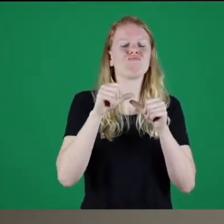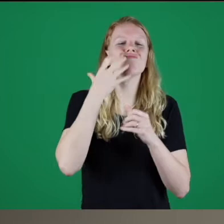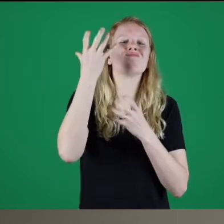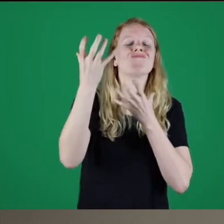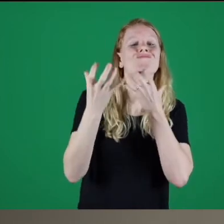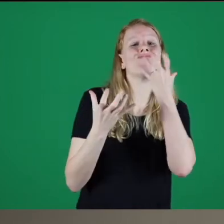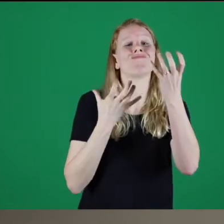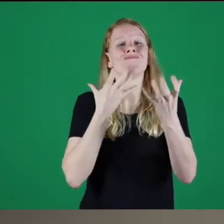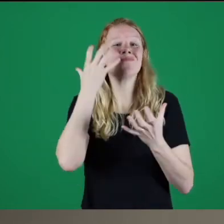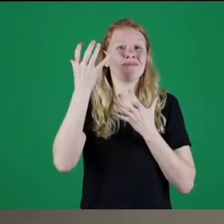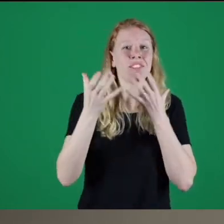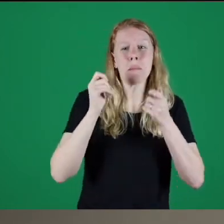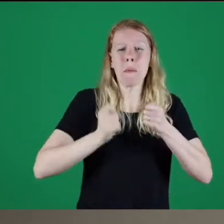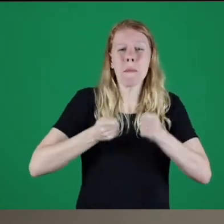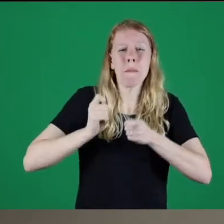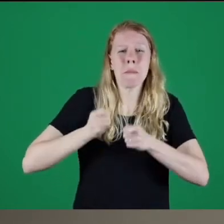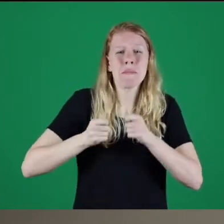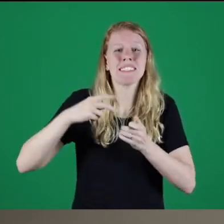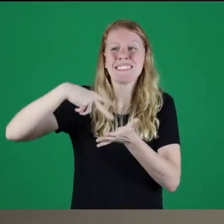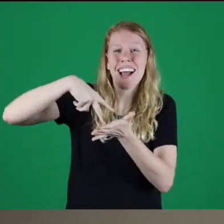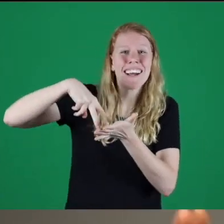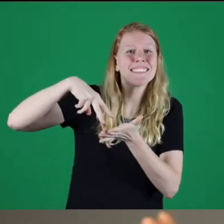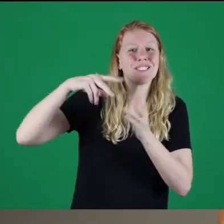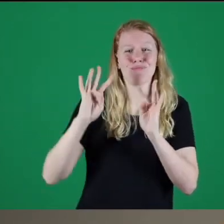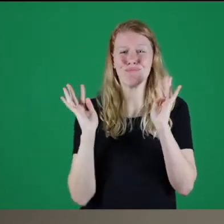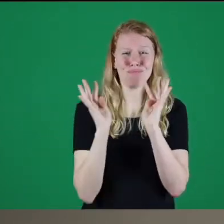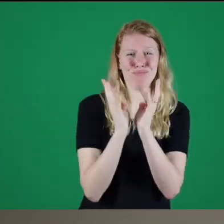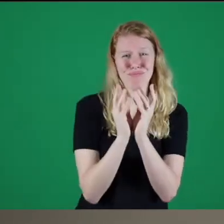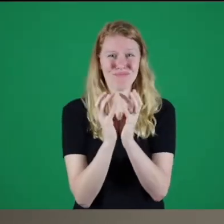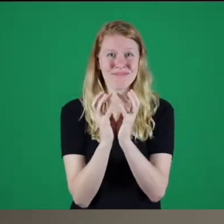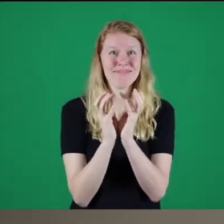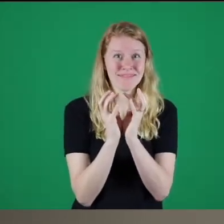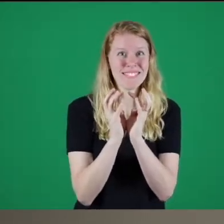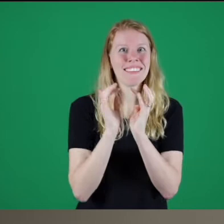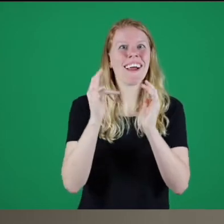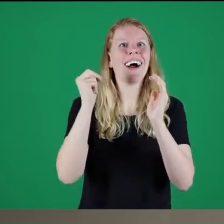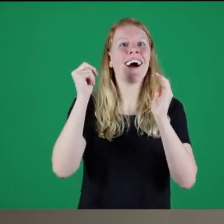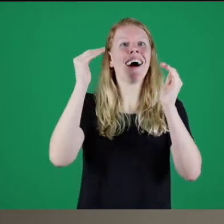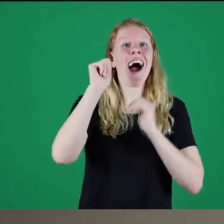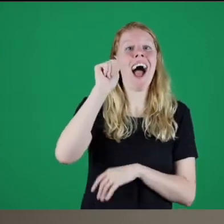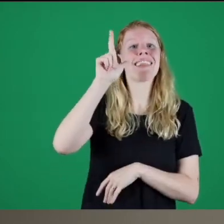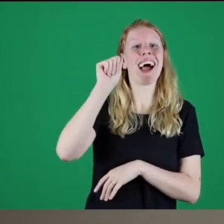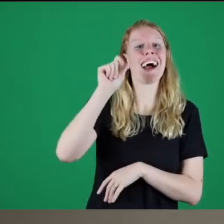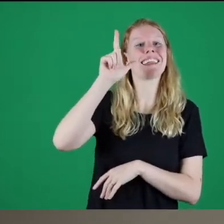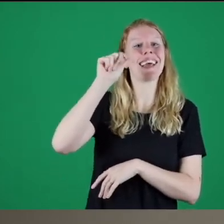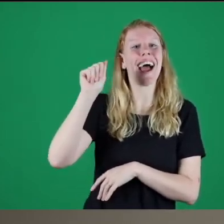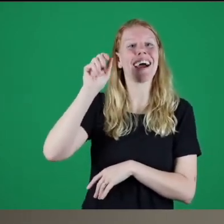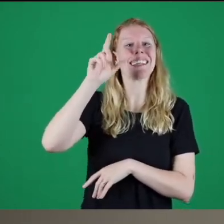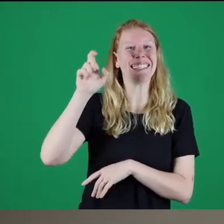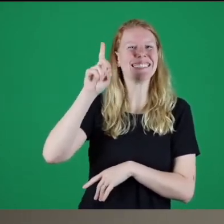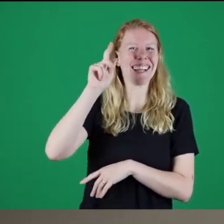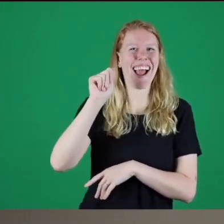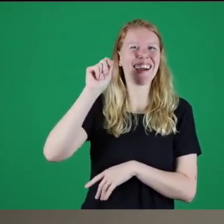and dancers. And they would sing out, "Ala leka jalia da." And as the people gathered around, well, the people coming,